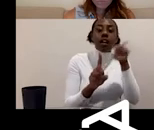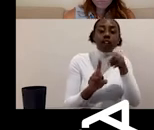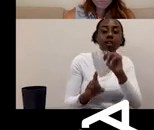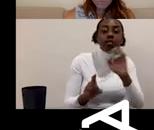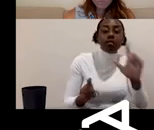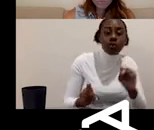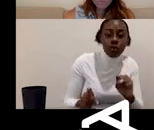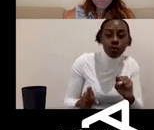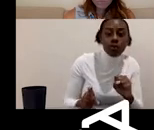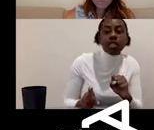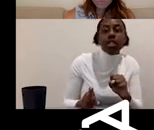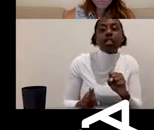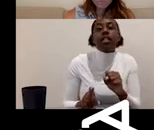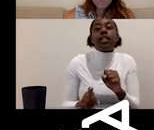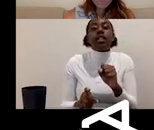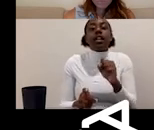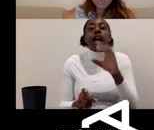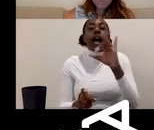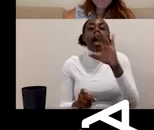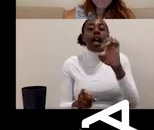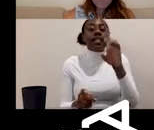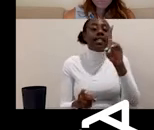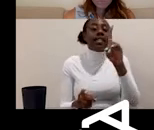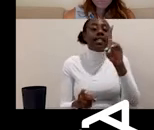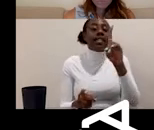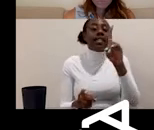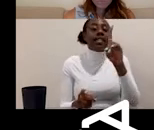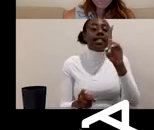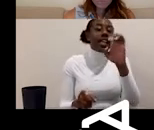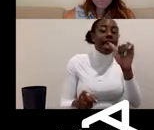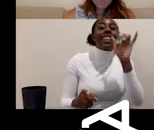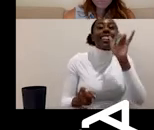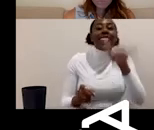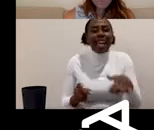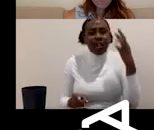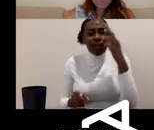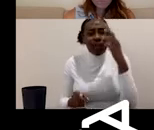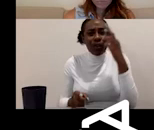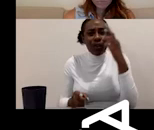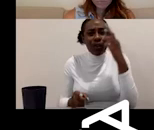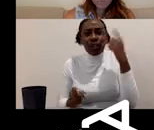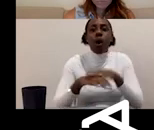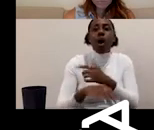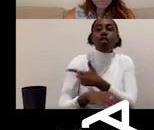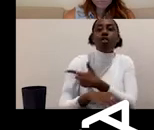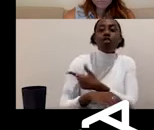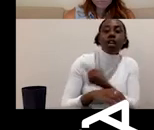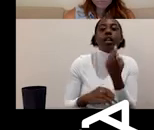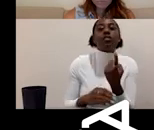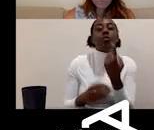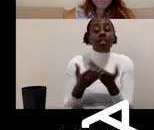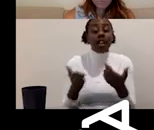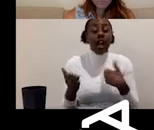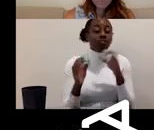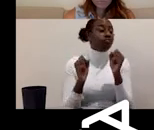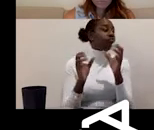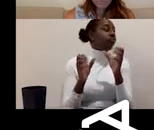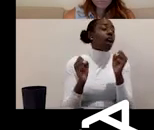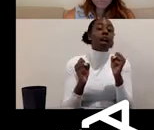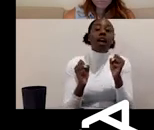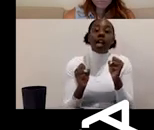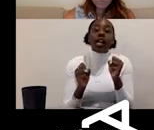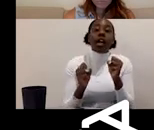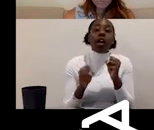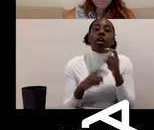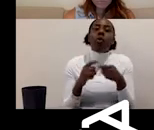is why we brought in the war on drugs, because one thing that was surprising to me is when we started to